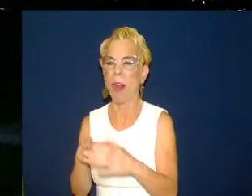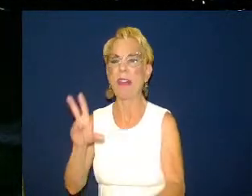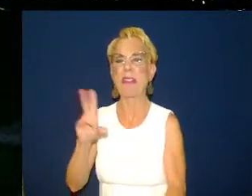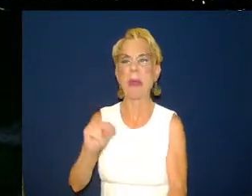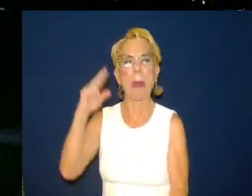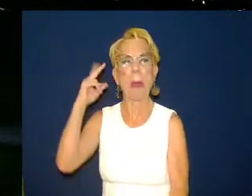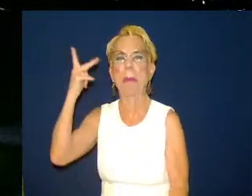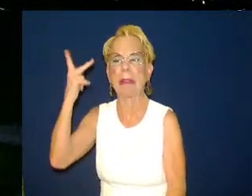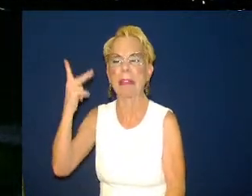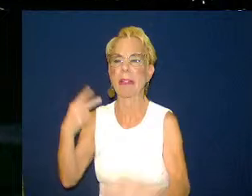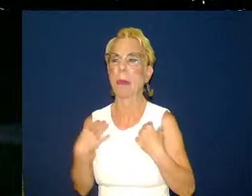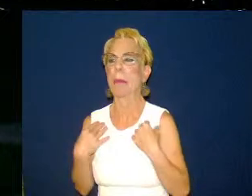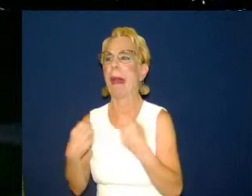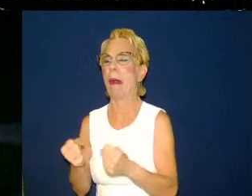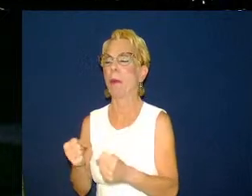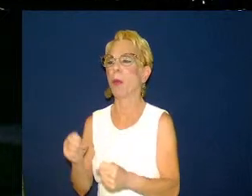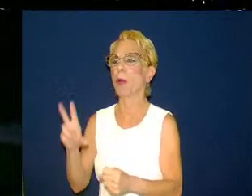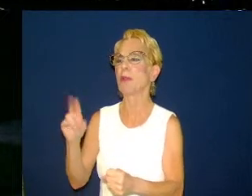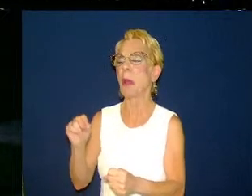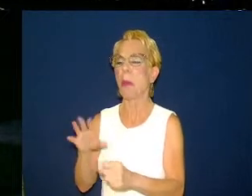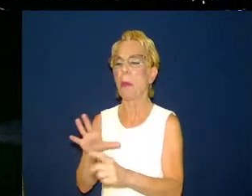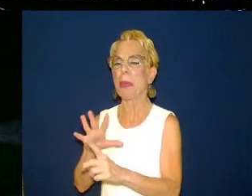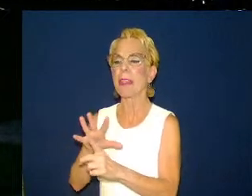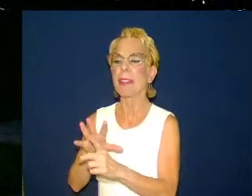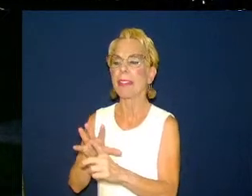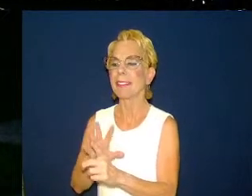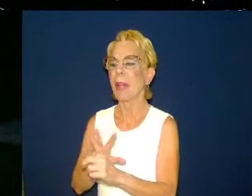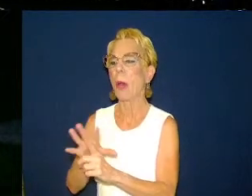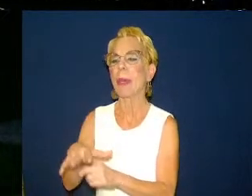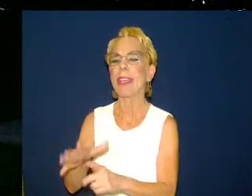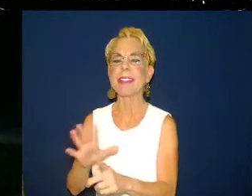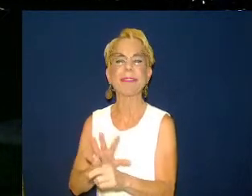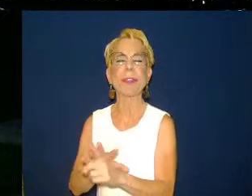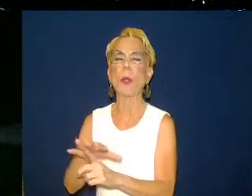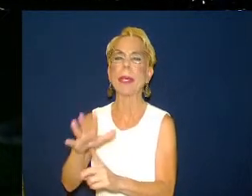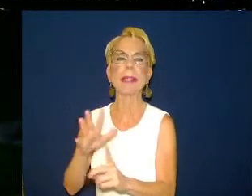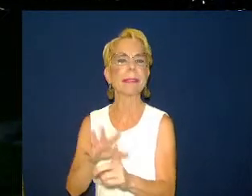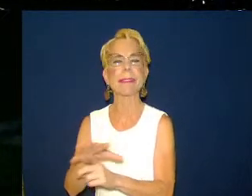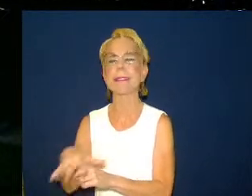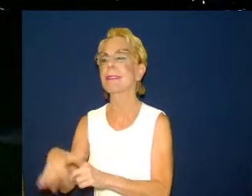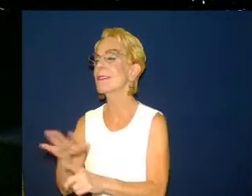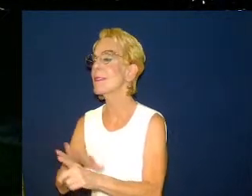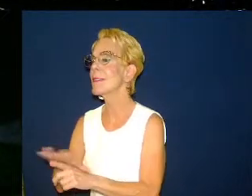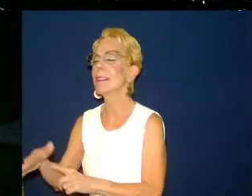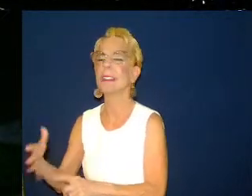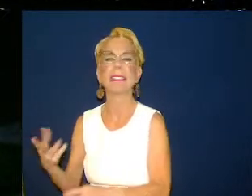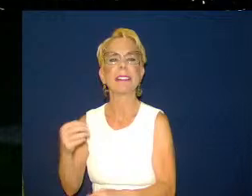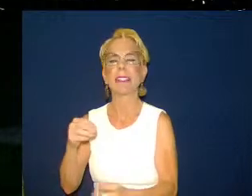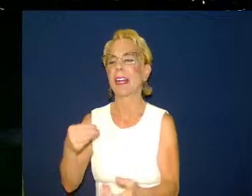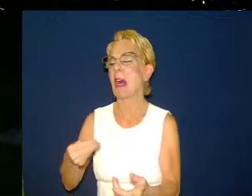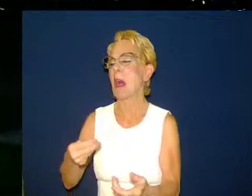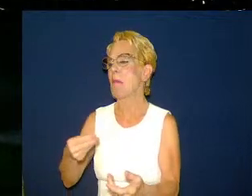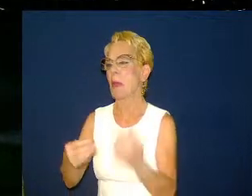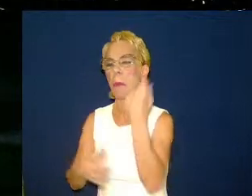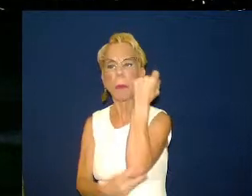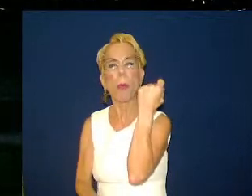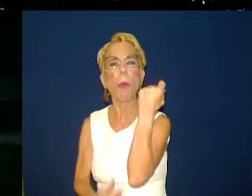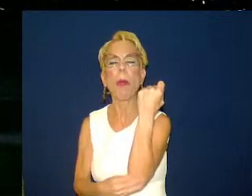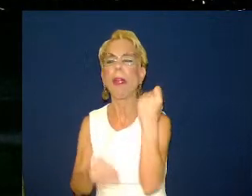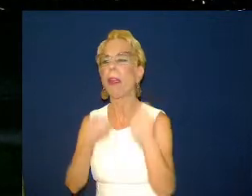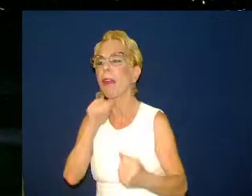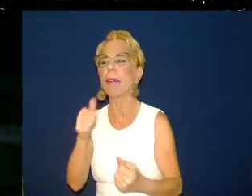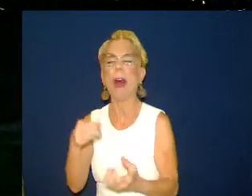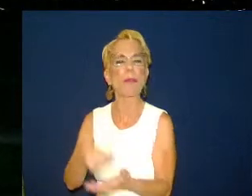had no influence in the city. They had no riches or resources that the other church had. The only thing they had,